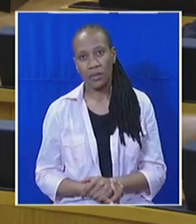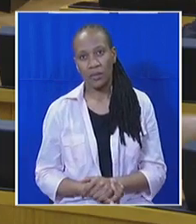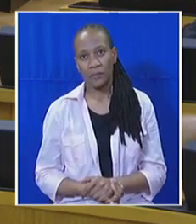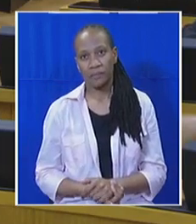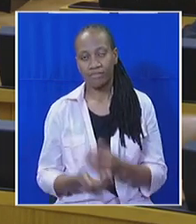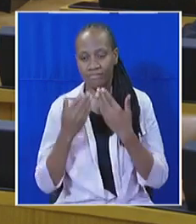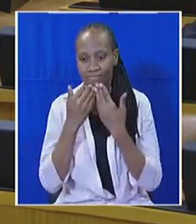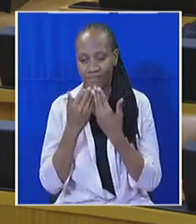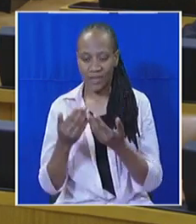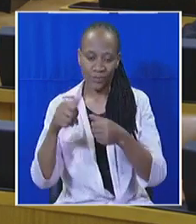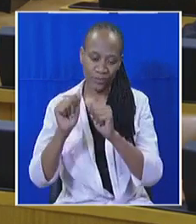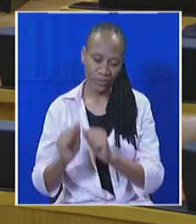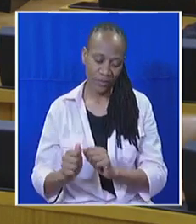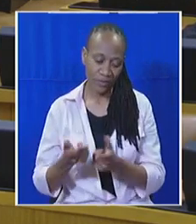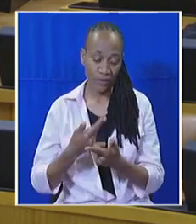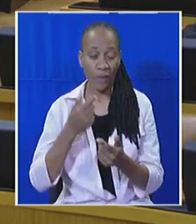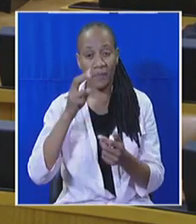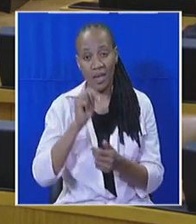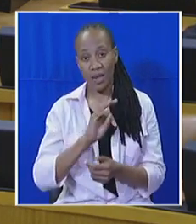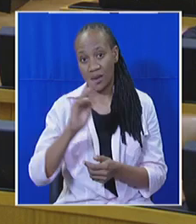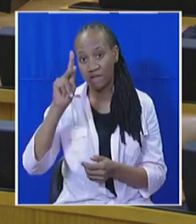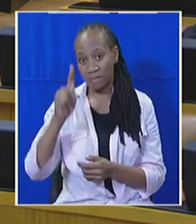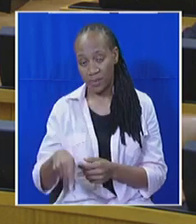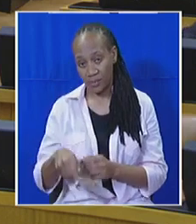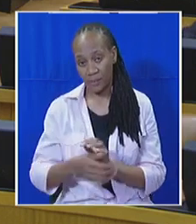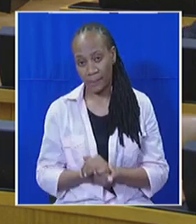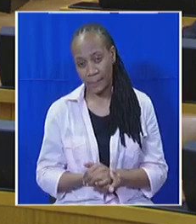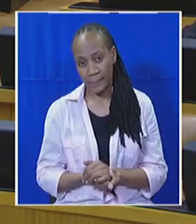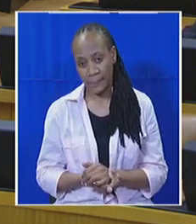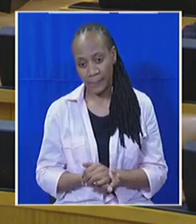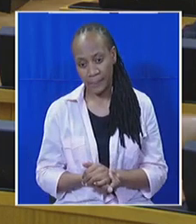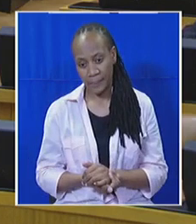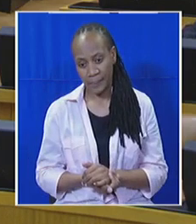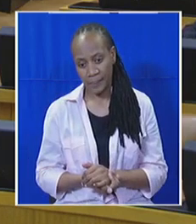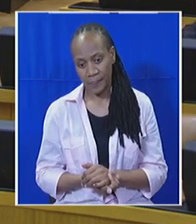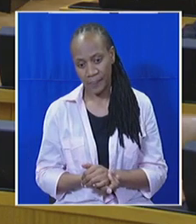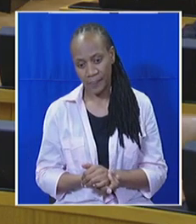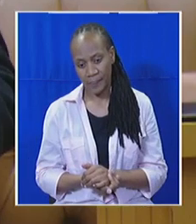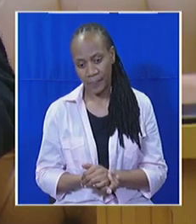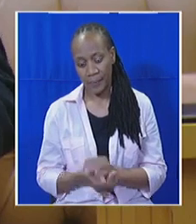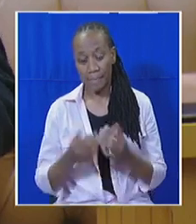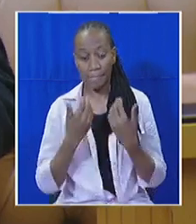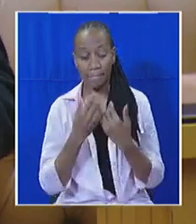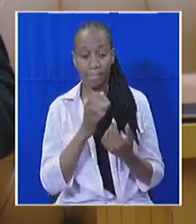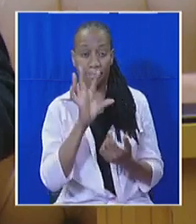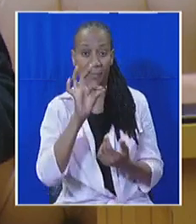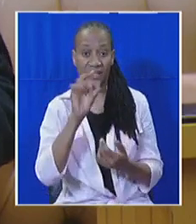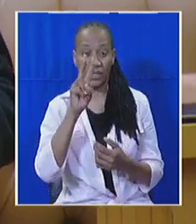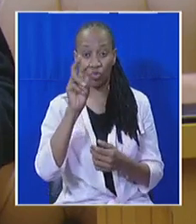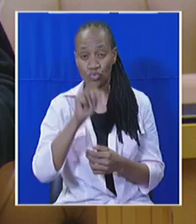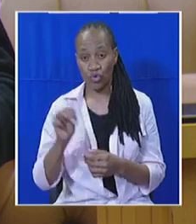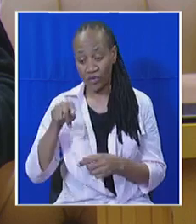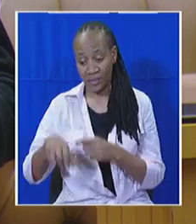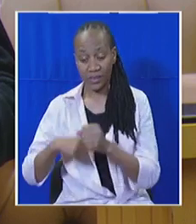Thank you, Honourable House Chair. I move on behalf of the National Freedom Party that this Honourable House notes that on Monday, the 2nd of November